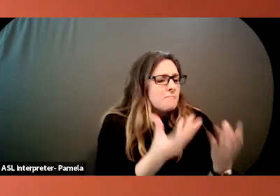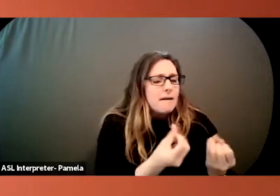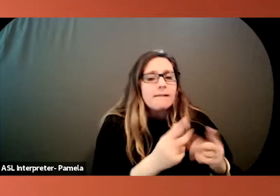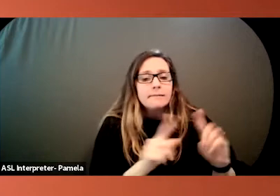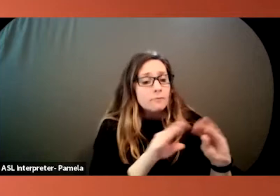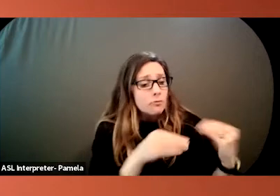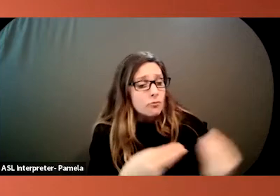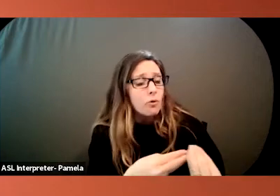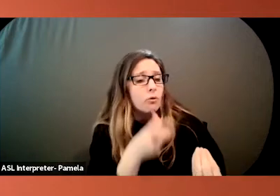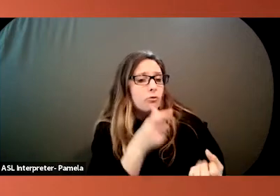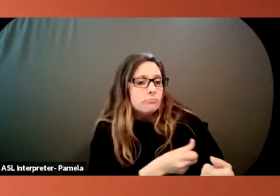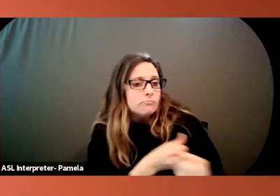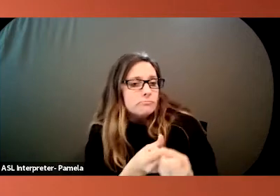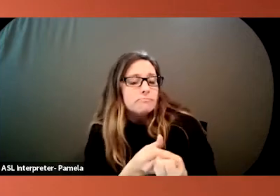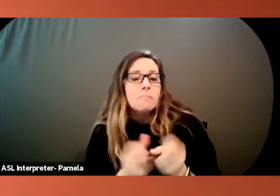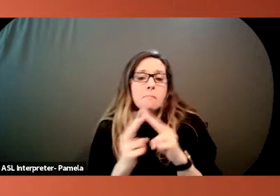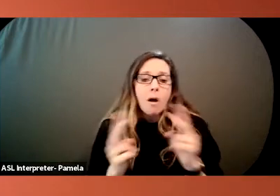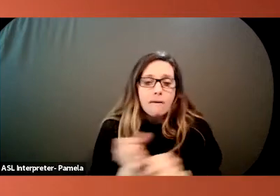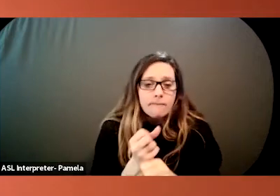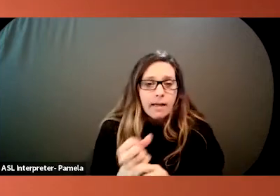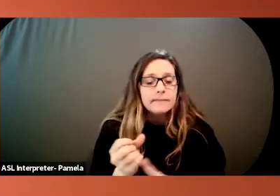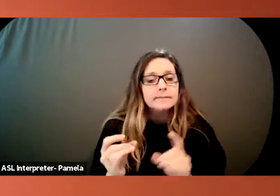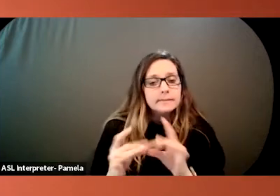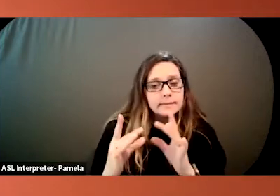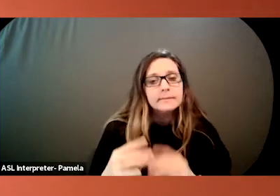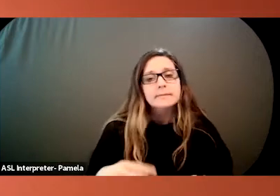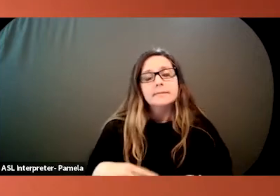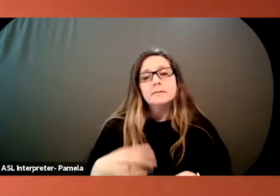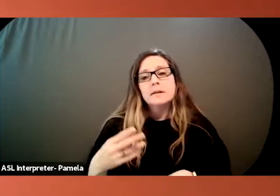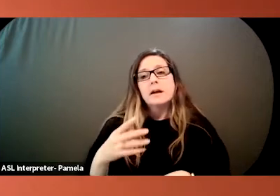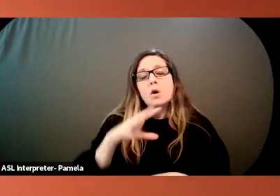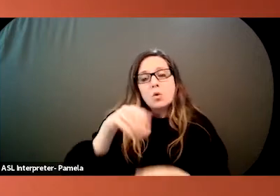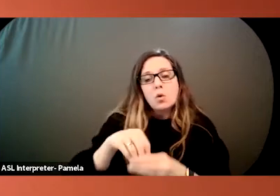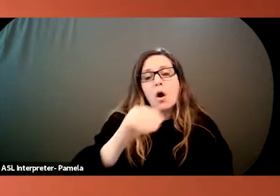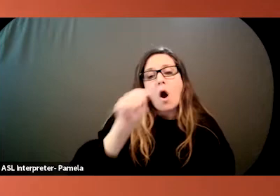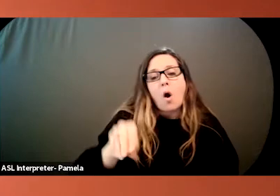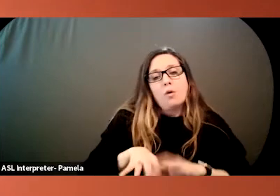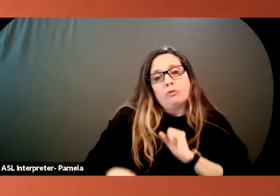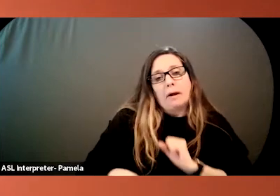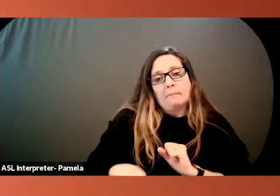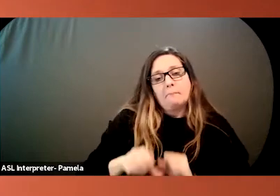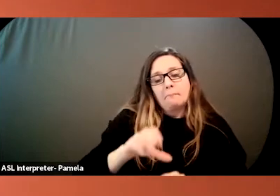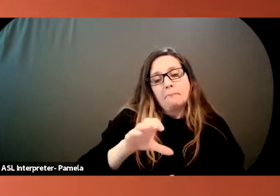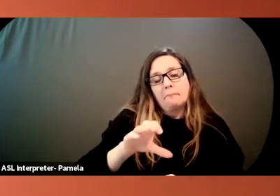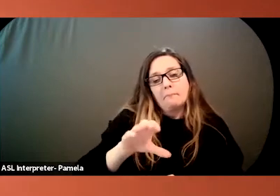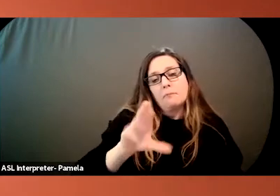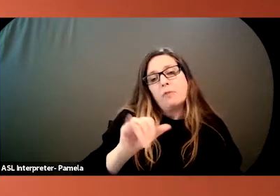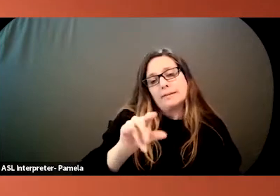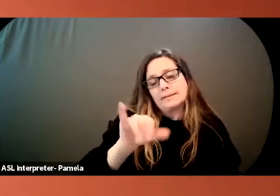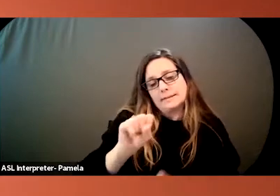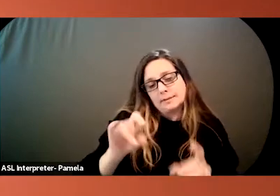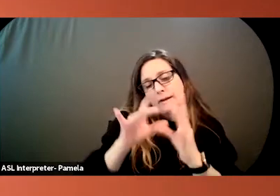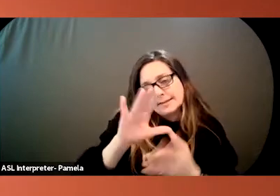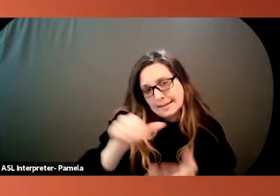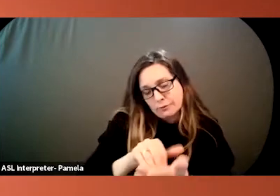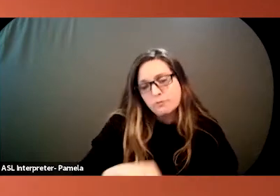violence and sexual assault, including Shelter Movers Ottawa and the Ottawa Rape Crisis Center. Without further ado, please